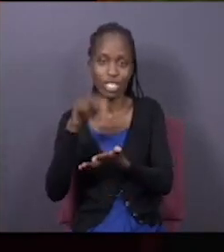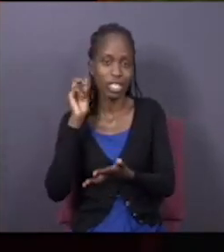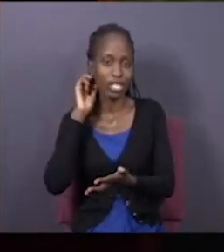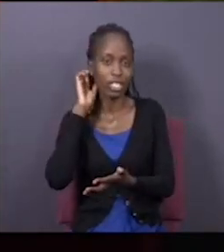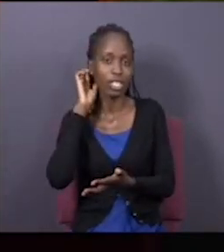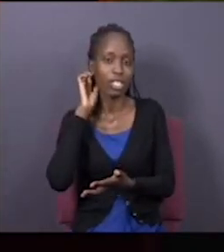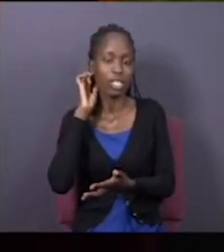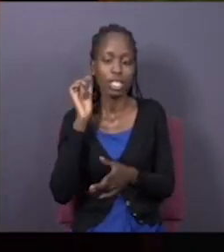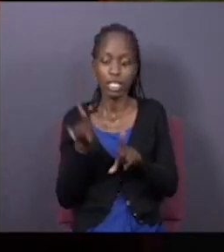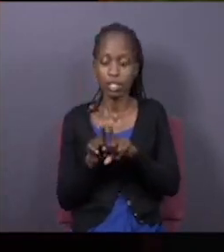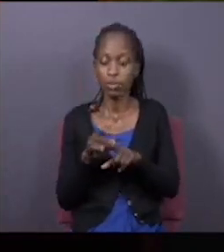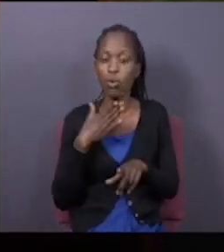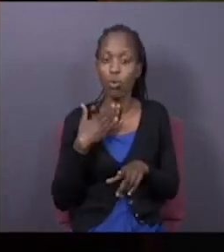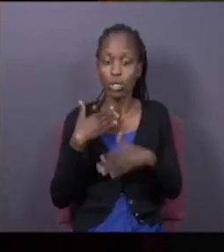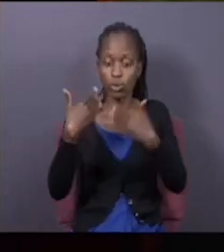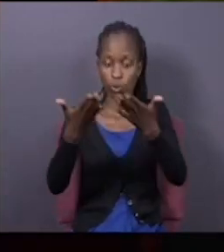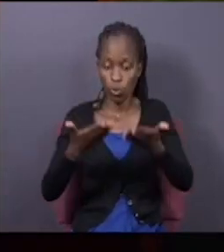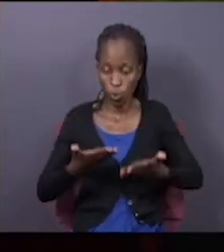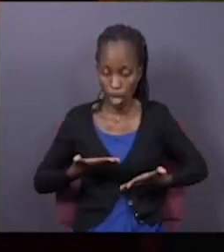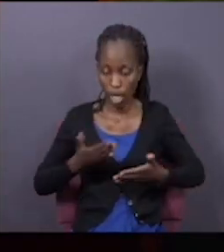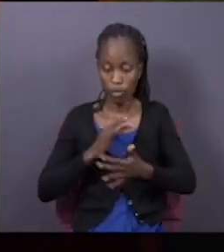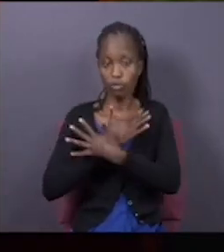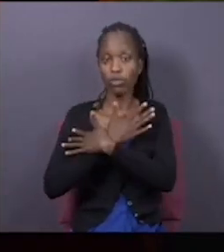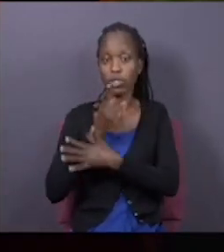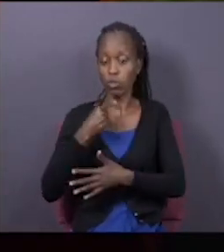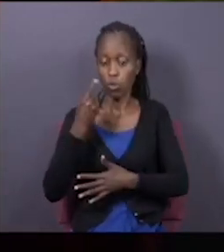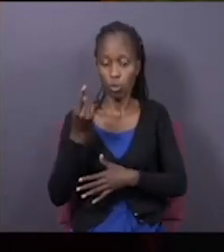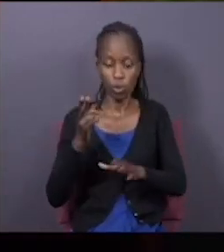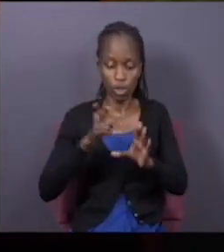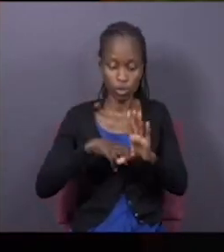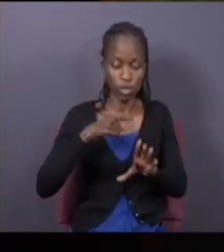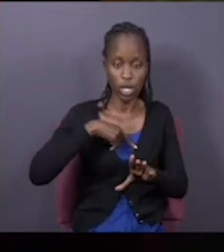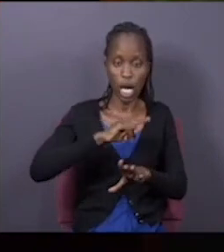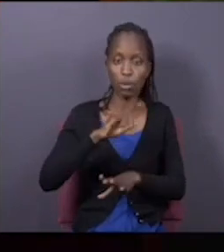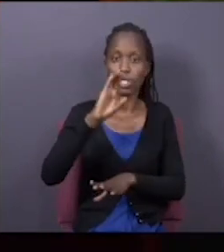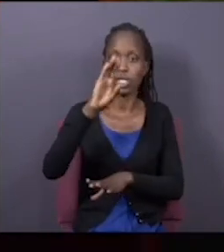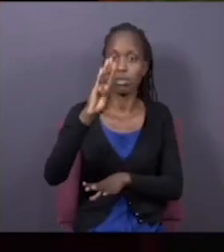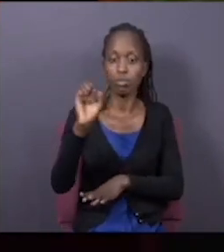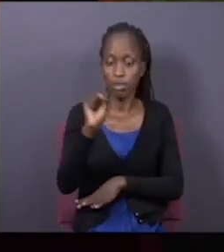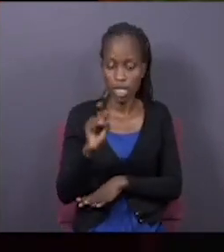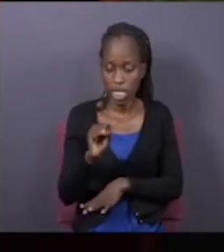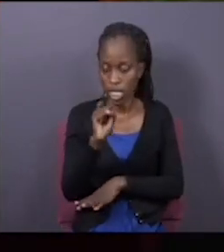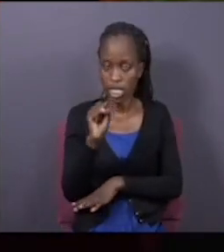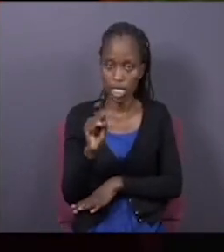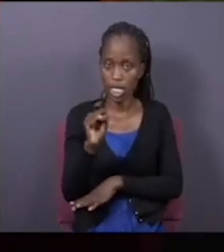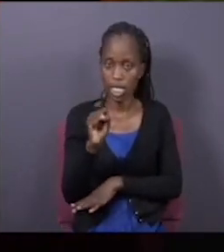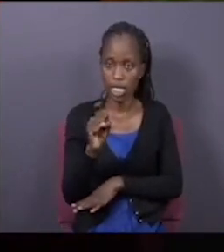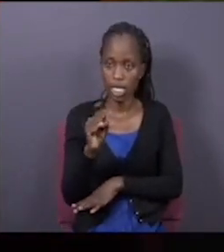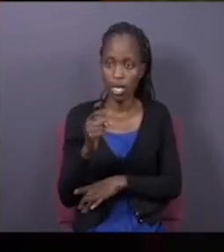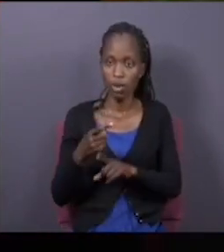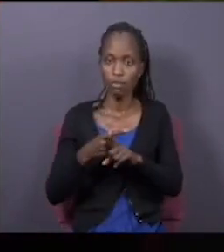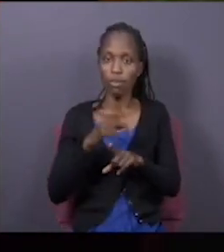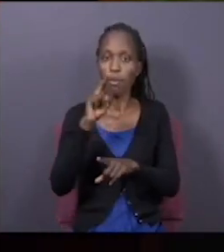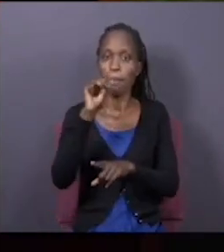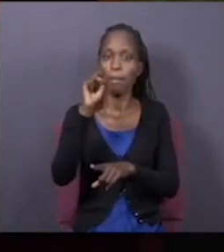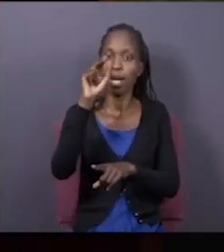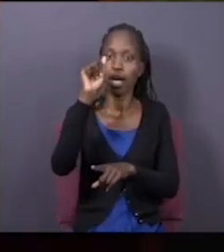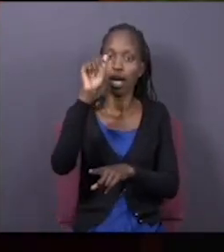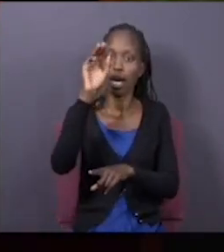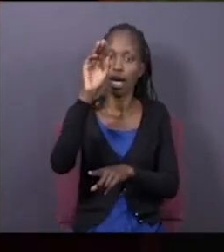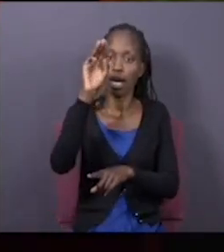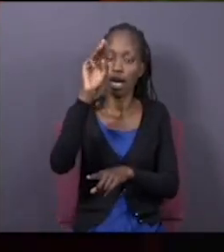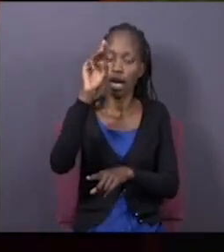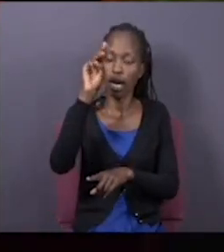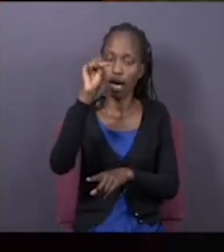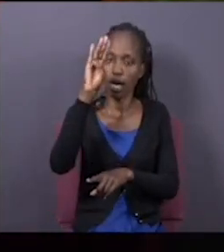We especially want to welcome those of our friends who are joining us on this Sitam broadcast service from Namibia,